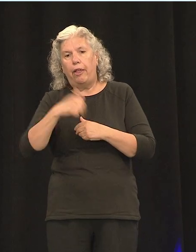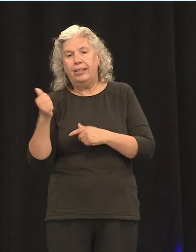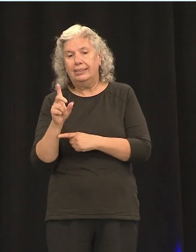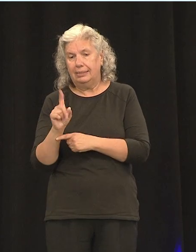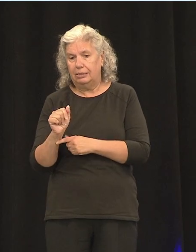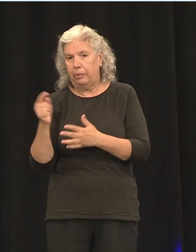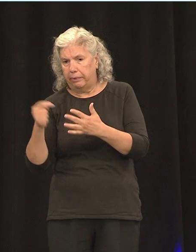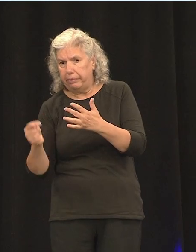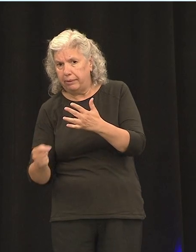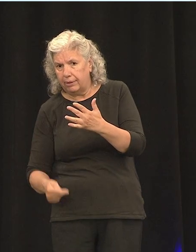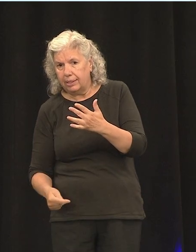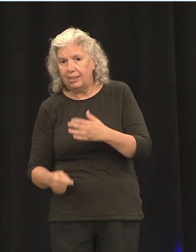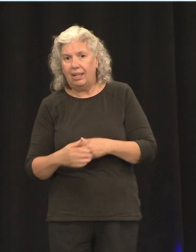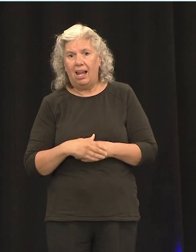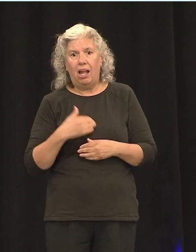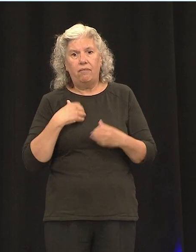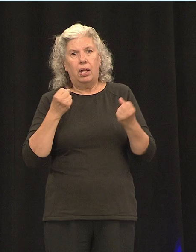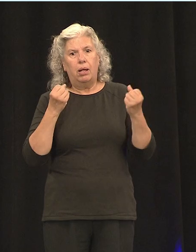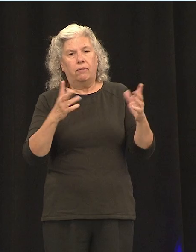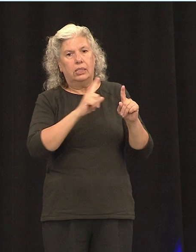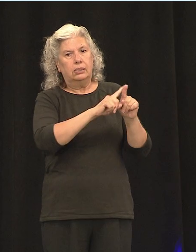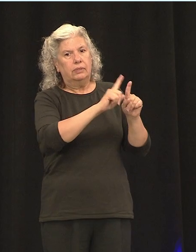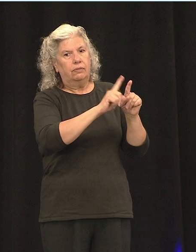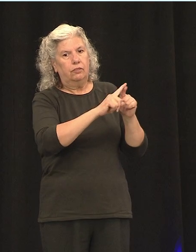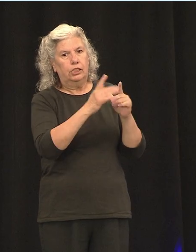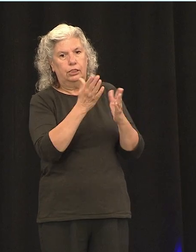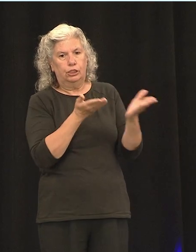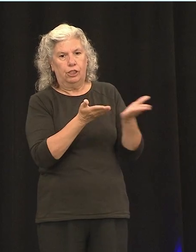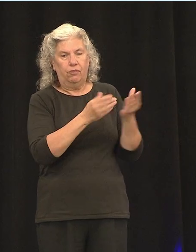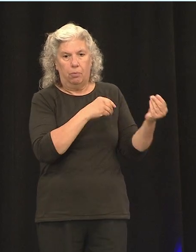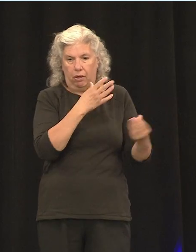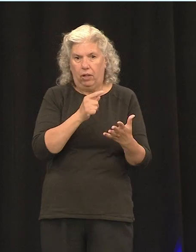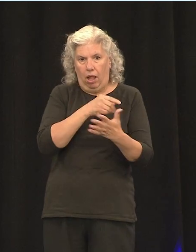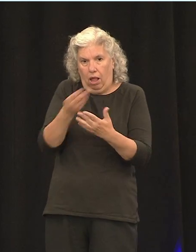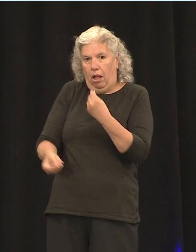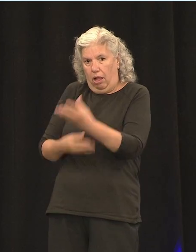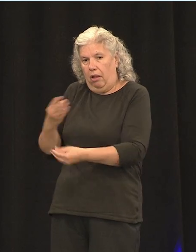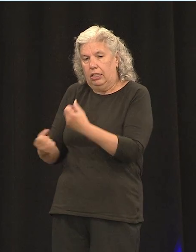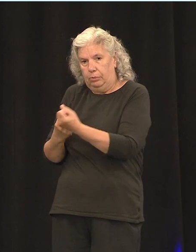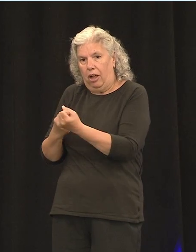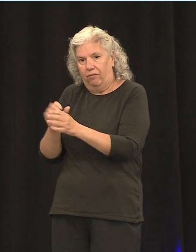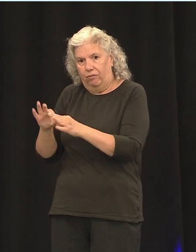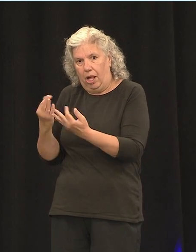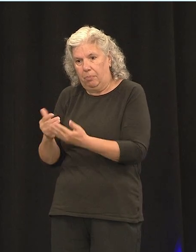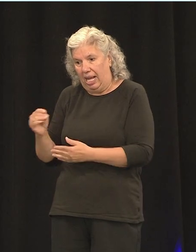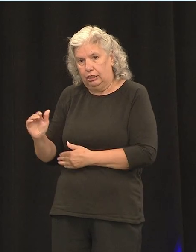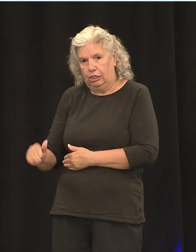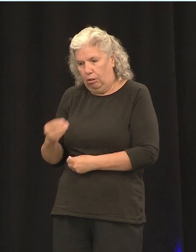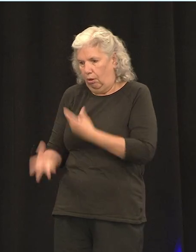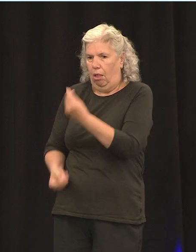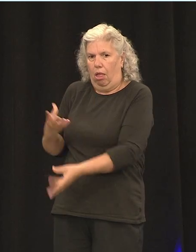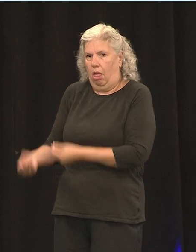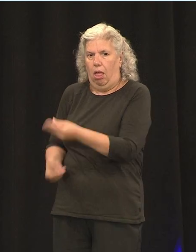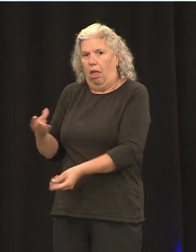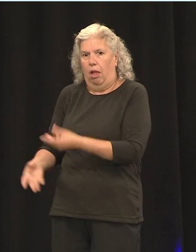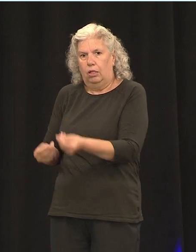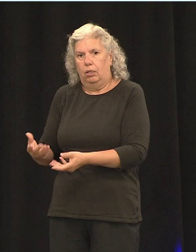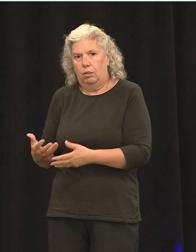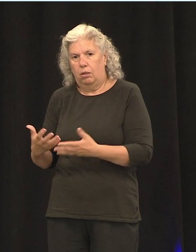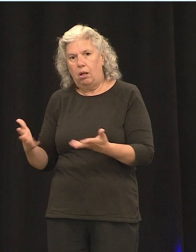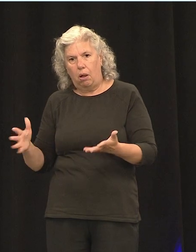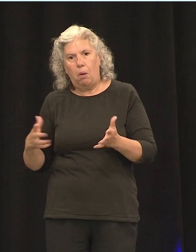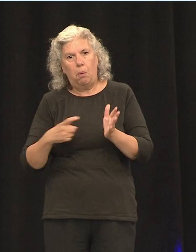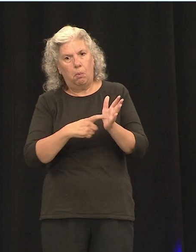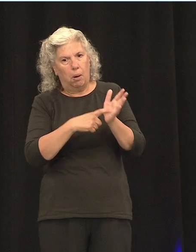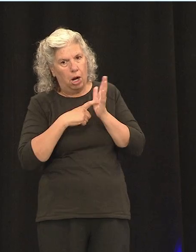of service providers that are supporting the family and the child. And so that requires an enormous amount of collaboration,